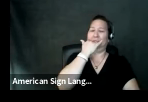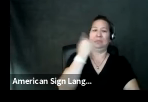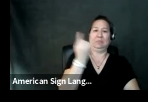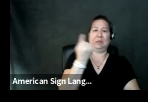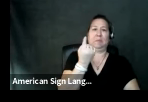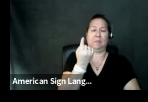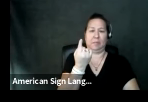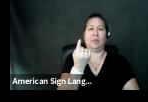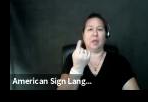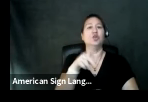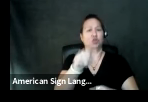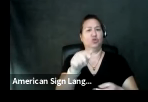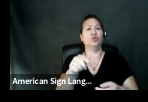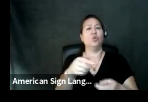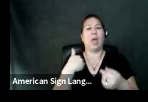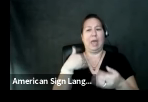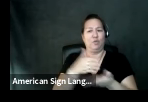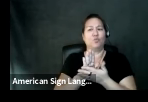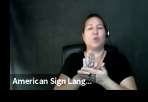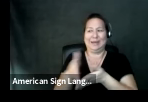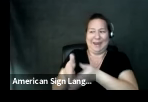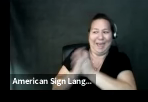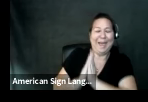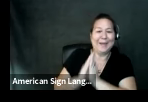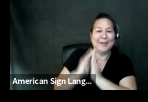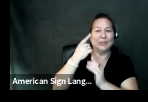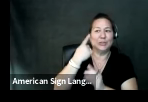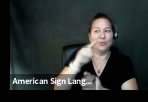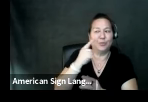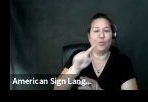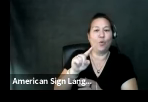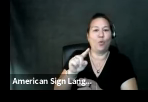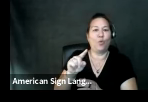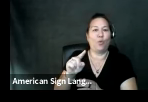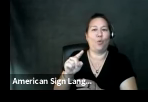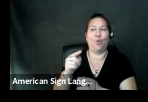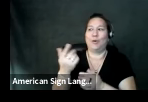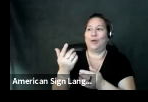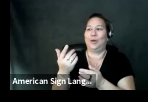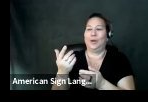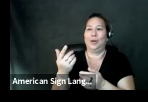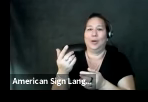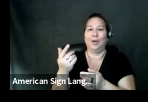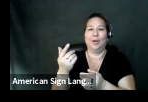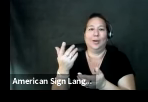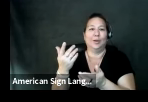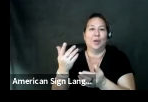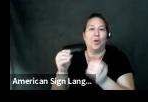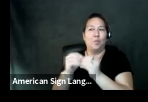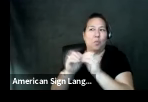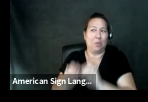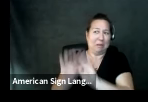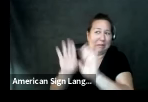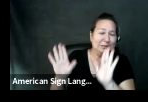regarding identification or assessment or placement of your child. And parents have a right to a